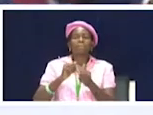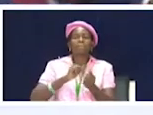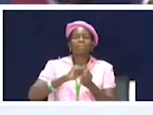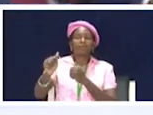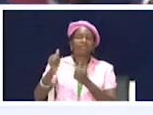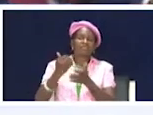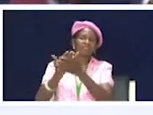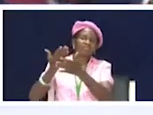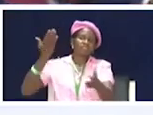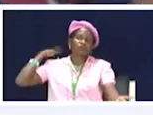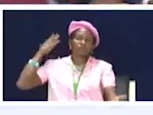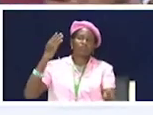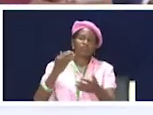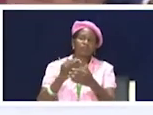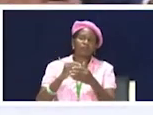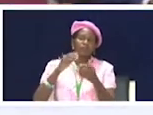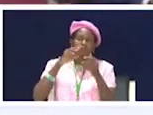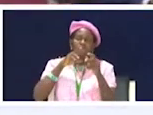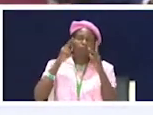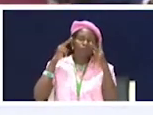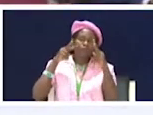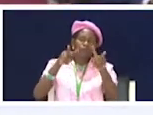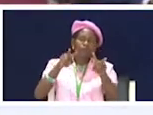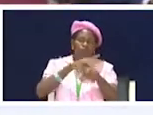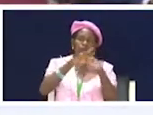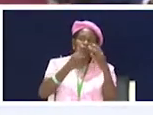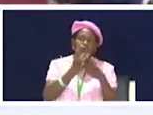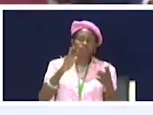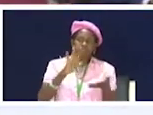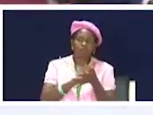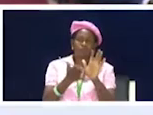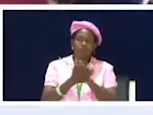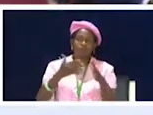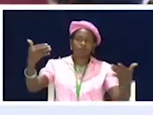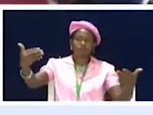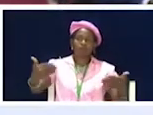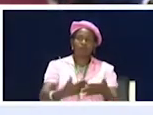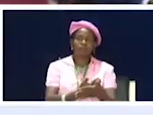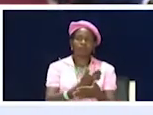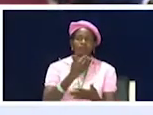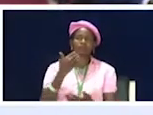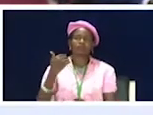away. Behold, all things have become new.